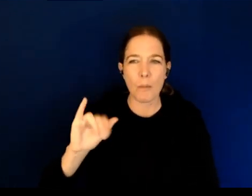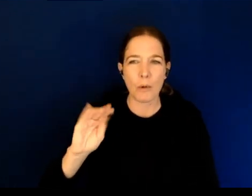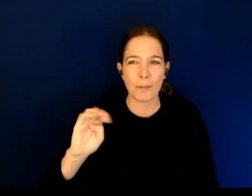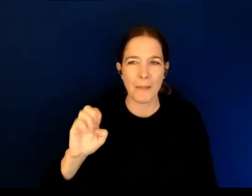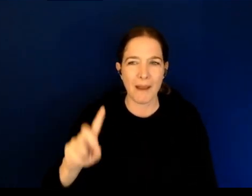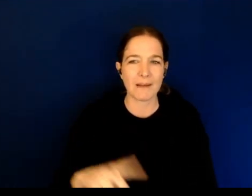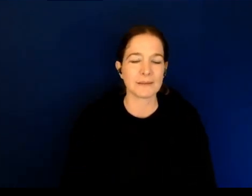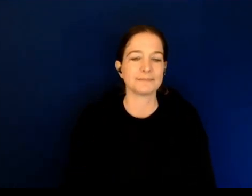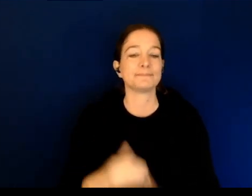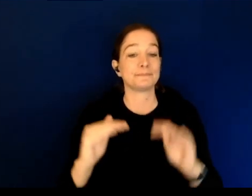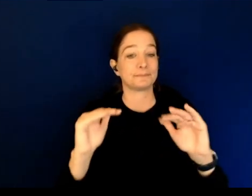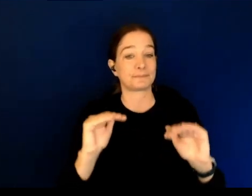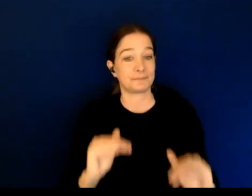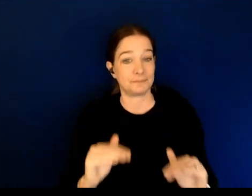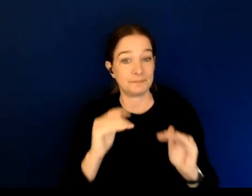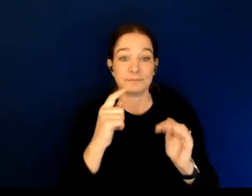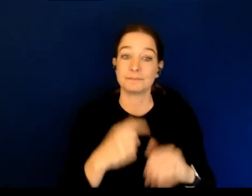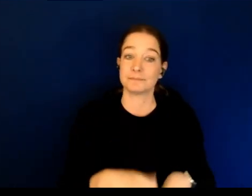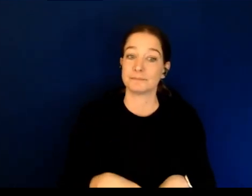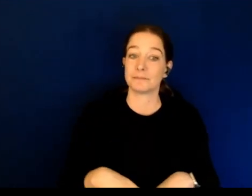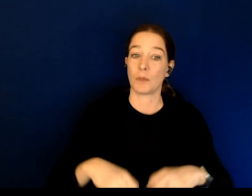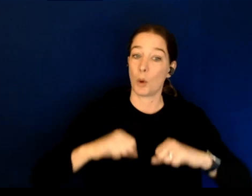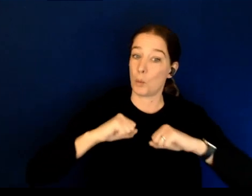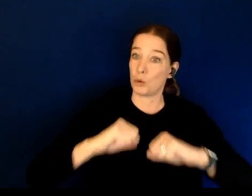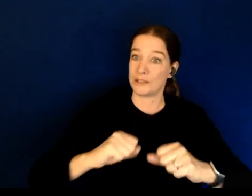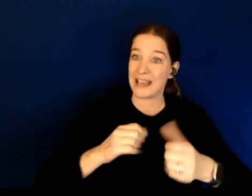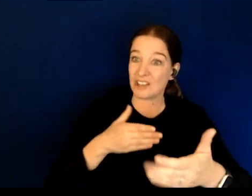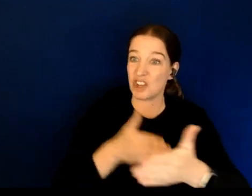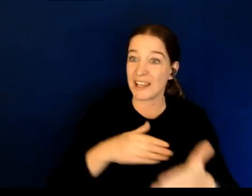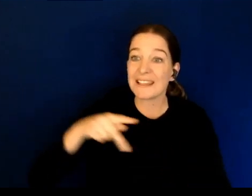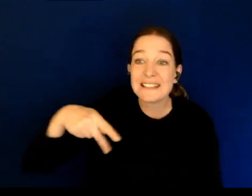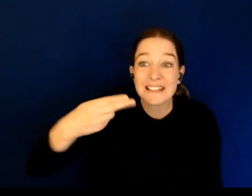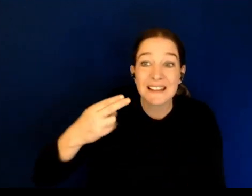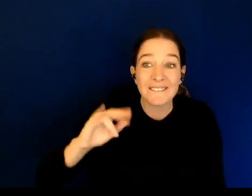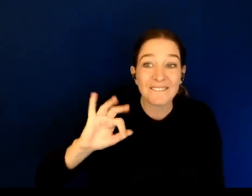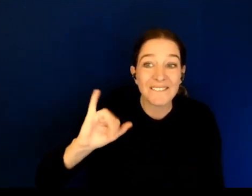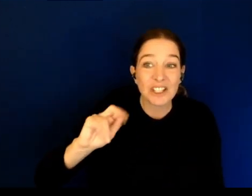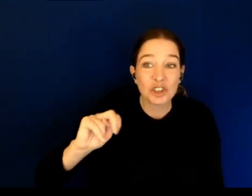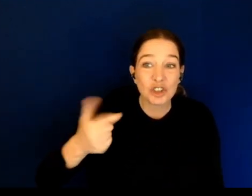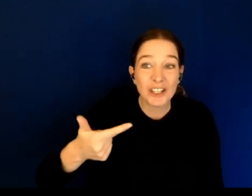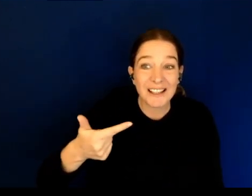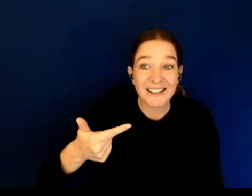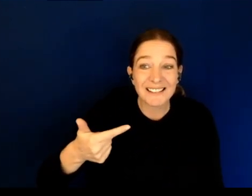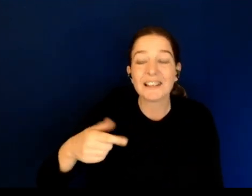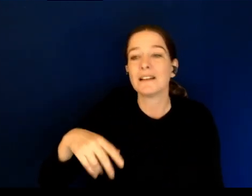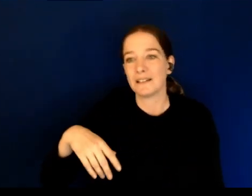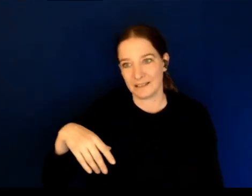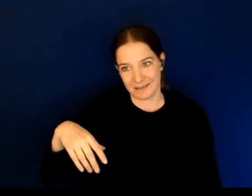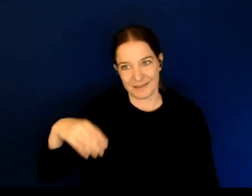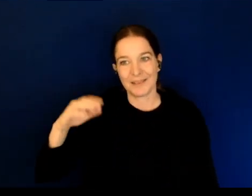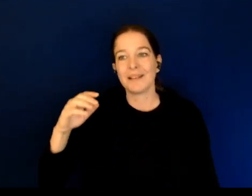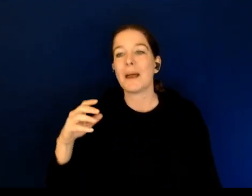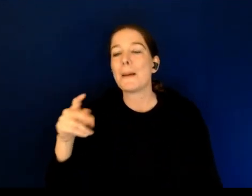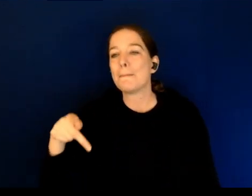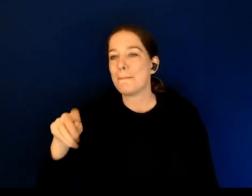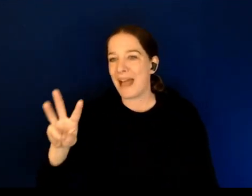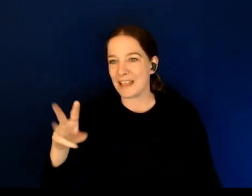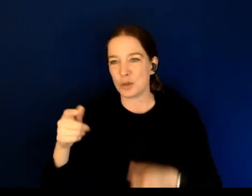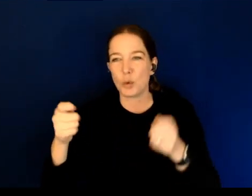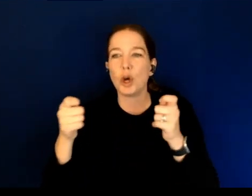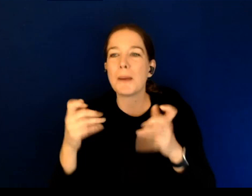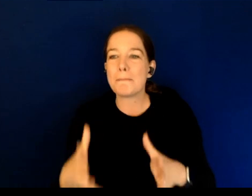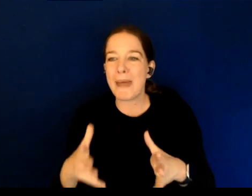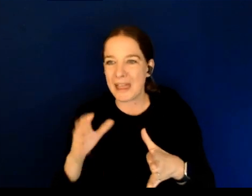phishing. Many password managers can recognize legitimate websites and autofill login credentials only on